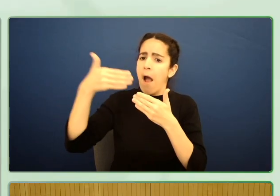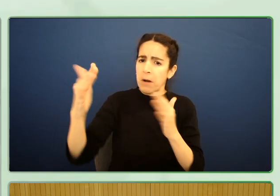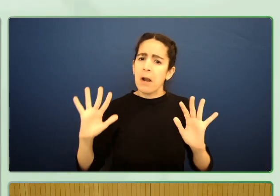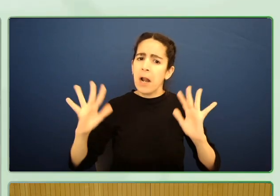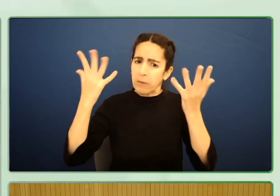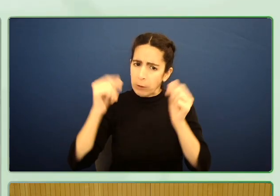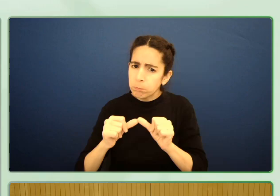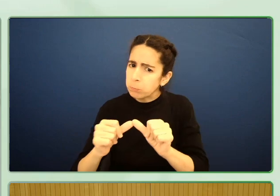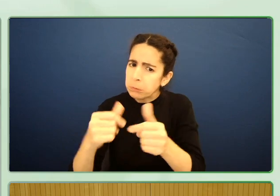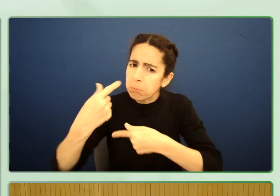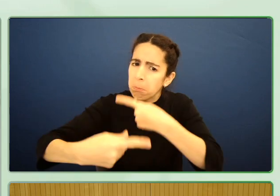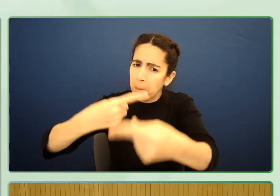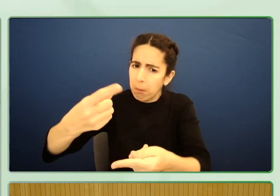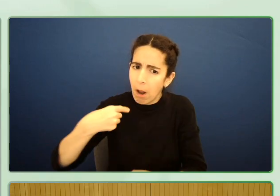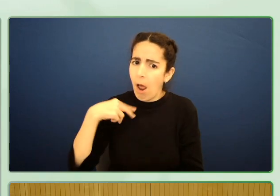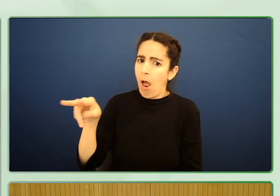it made